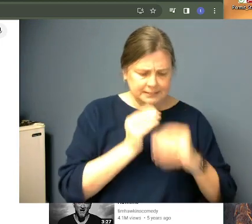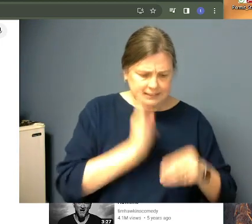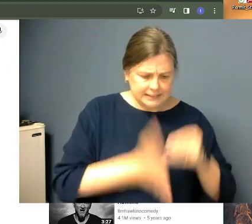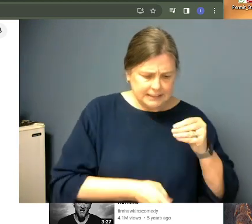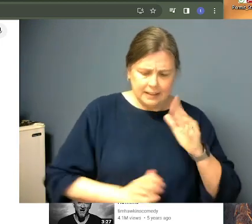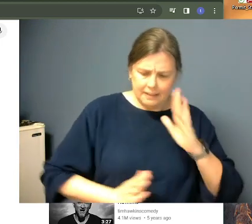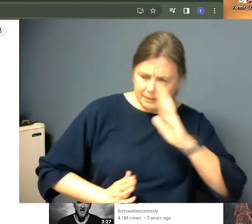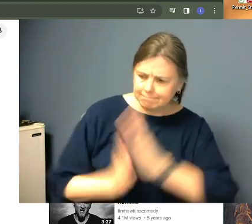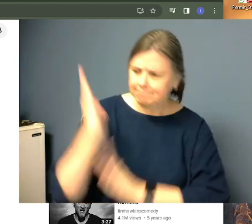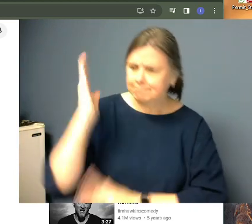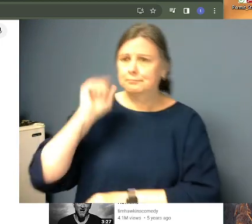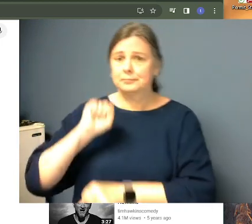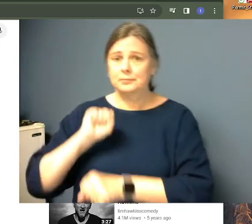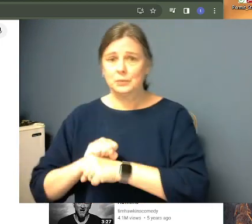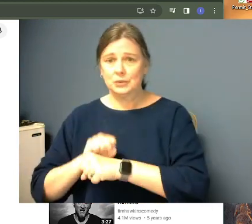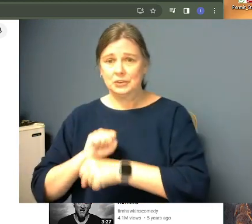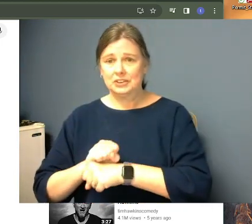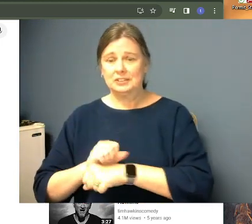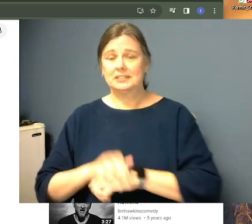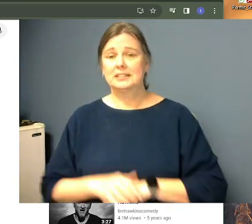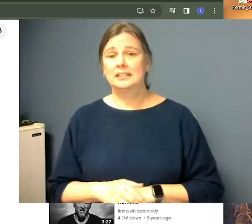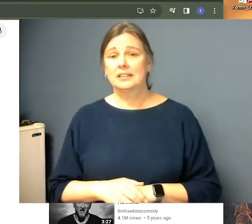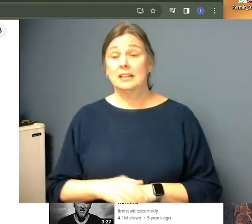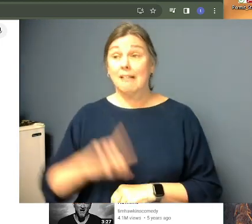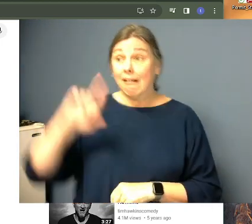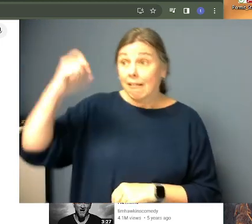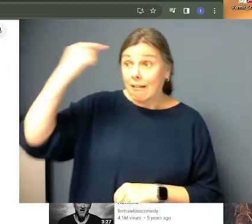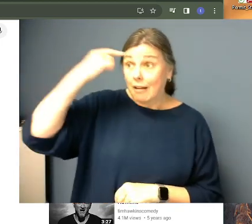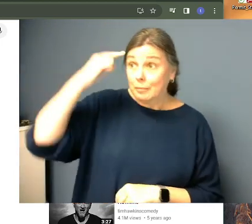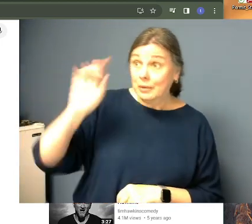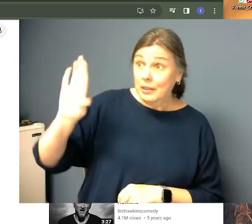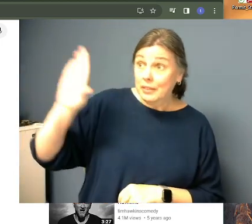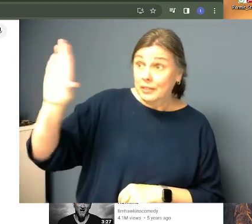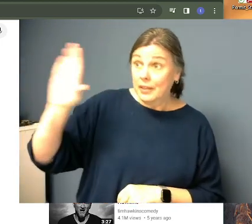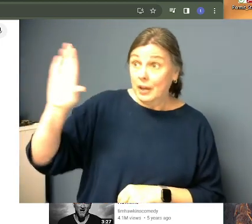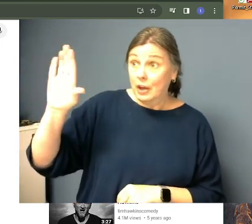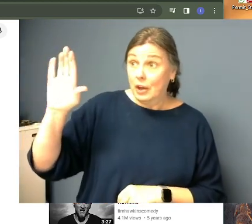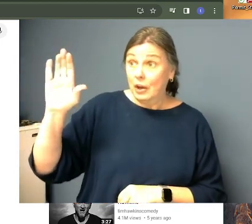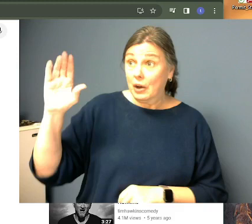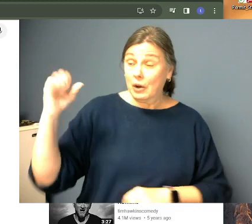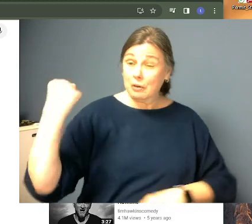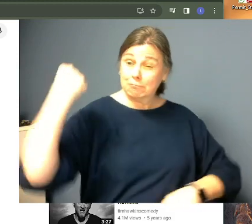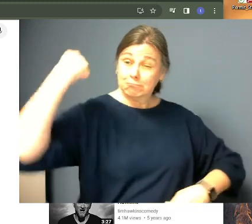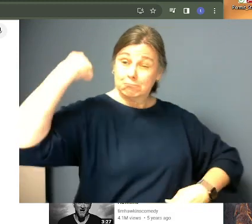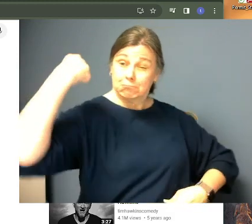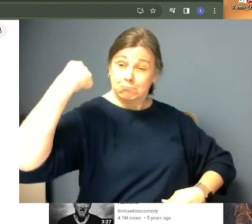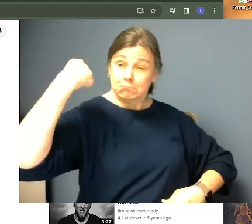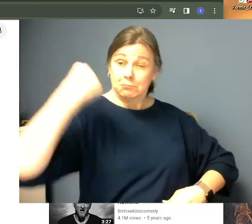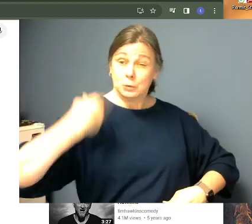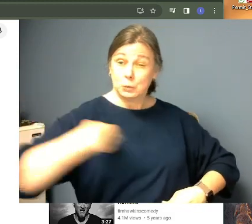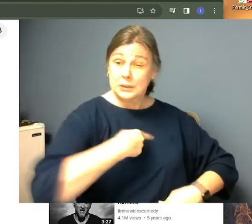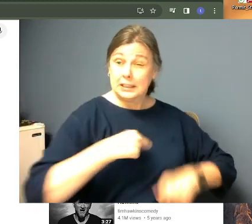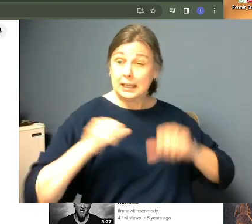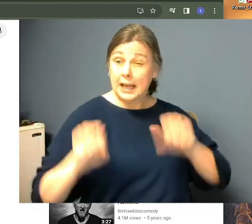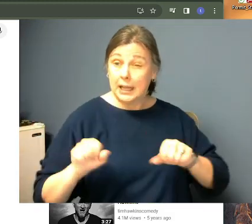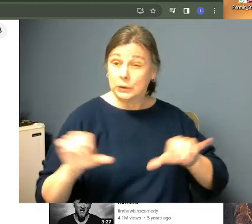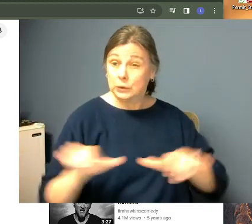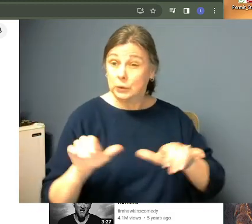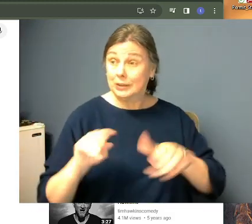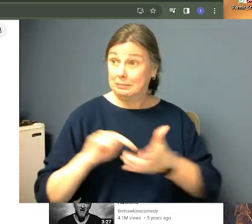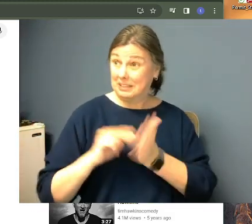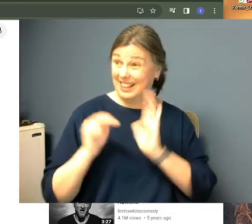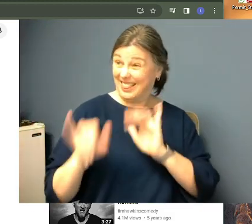Rosie that we're most familiar with, because she does exude strength. She's looking at us. She has her arm flexed.